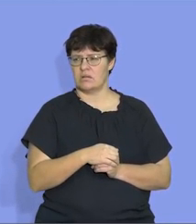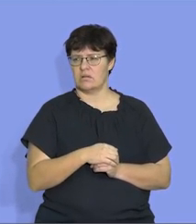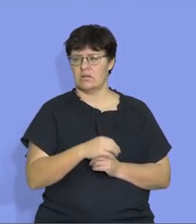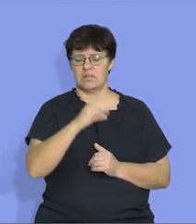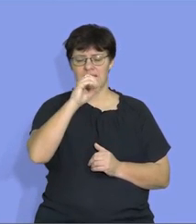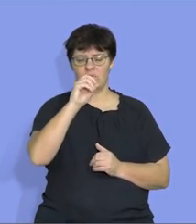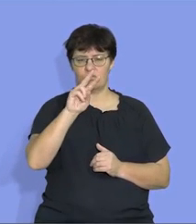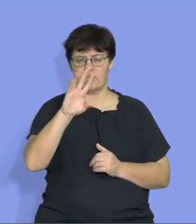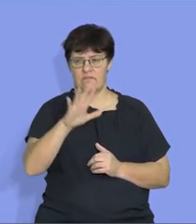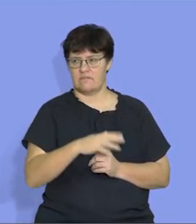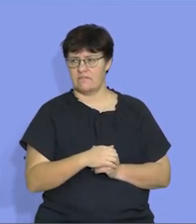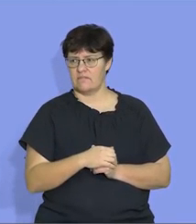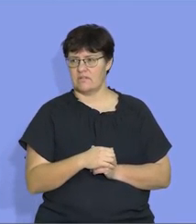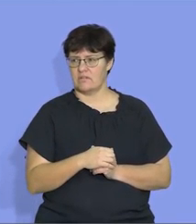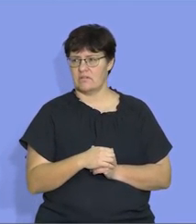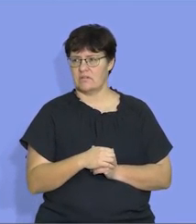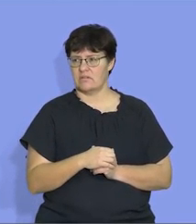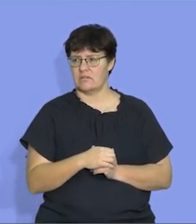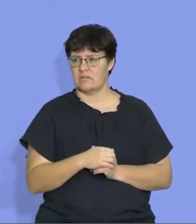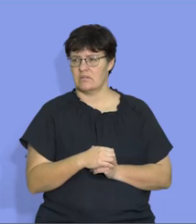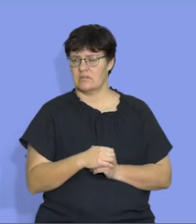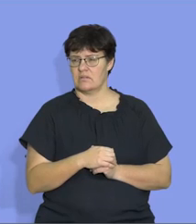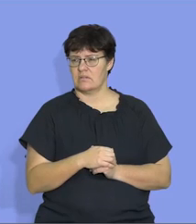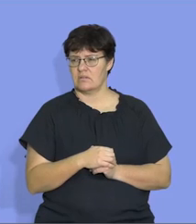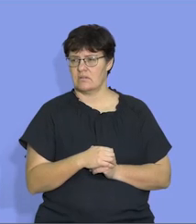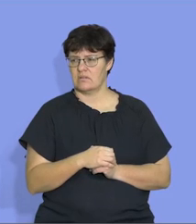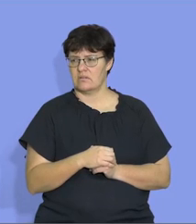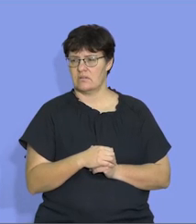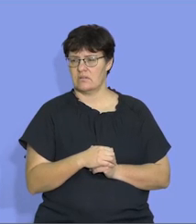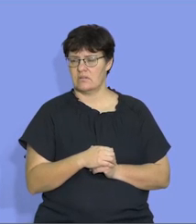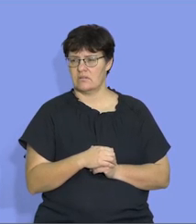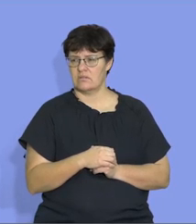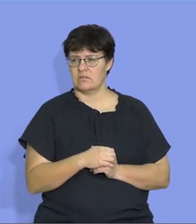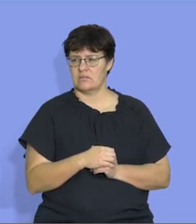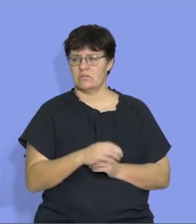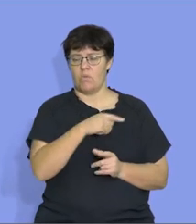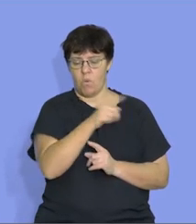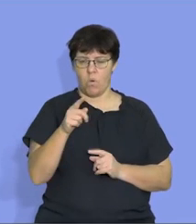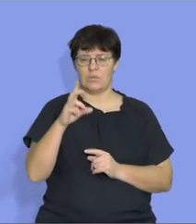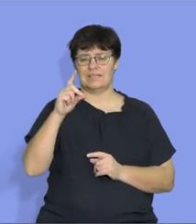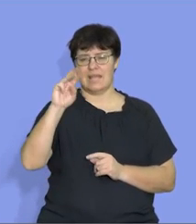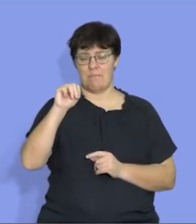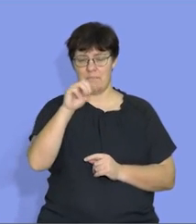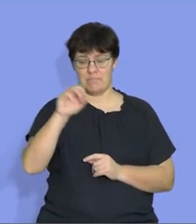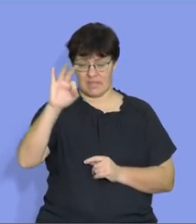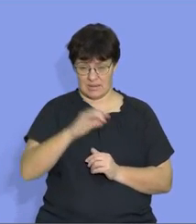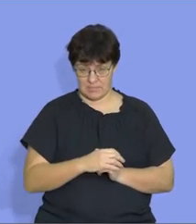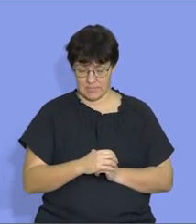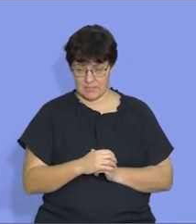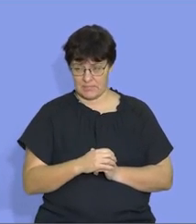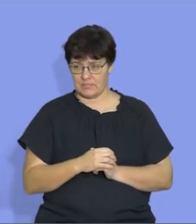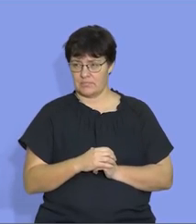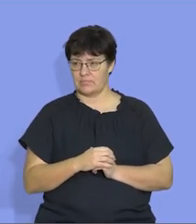0.025, okay? Right, okay? So everything is in cubic decimeters. So if we go to our